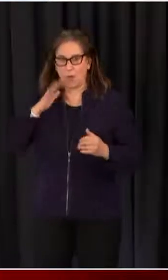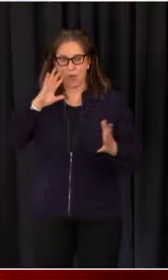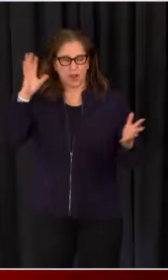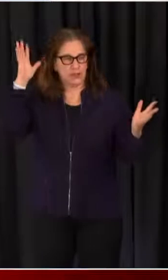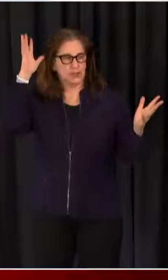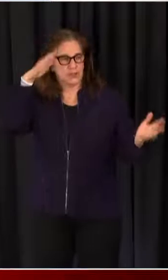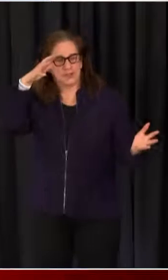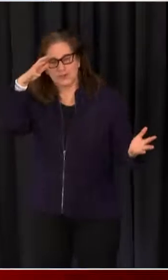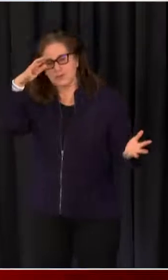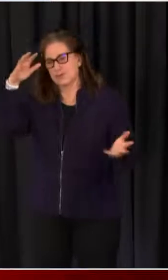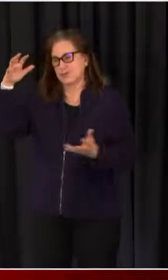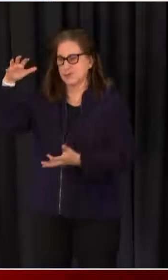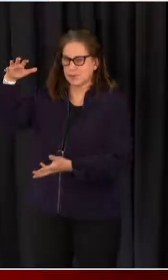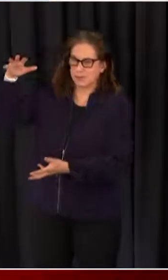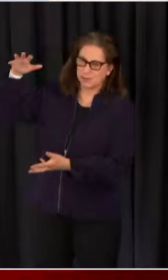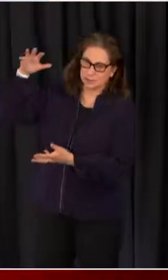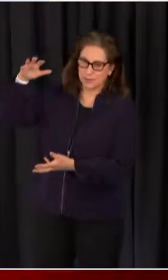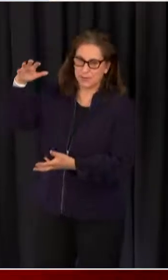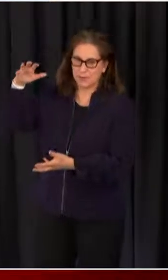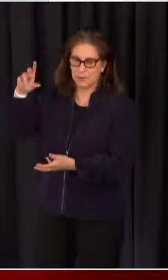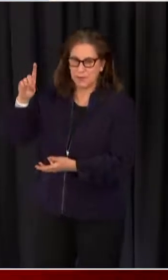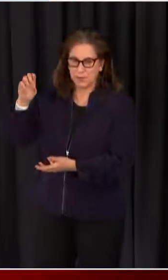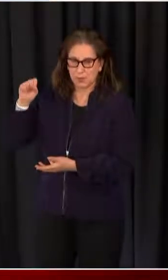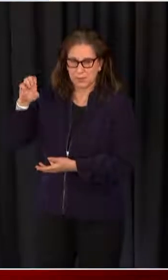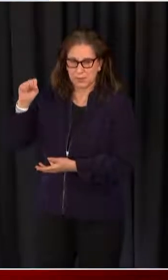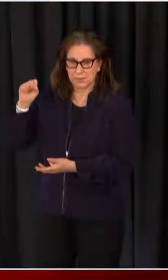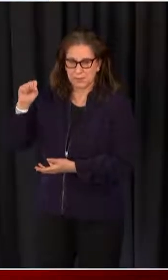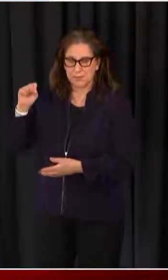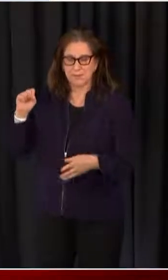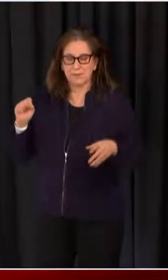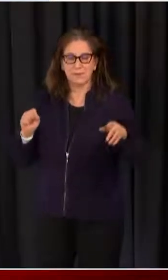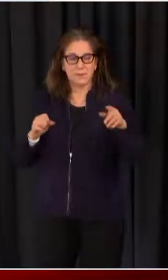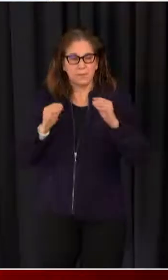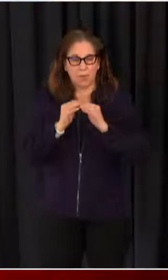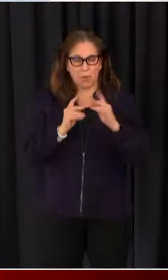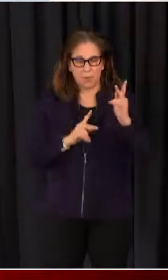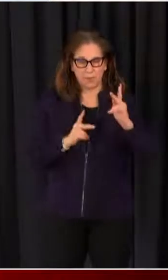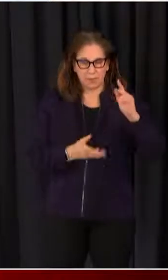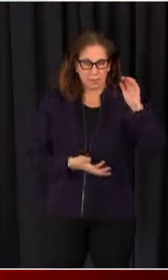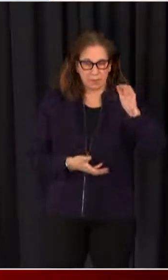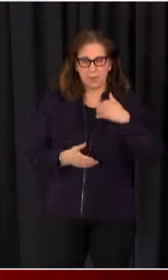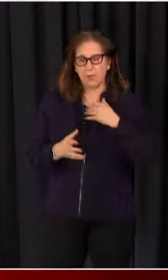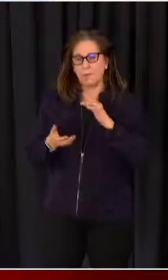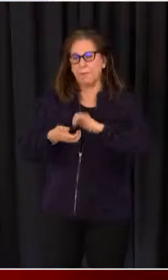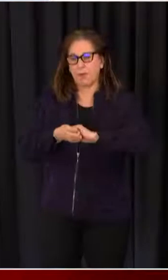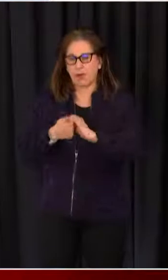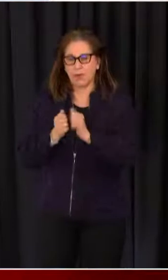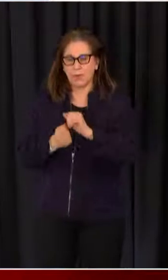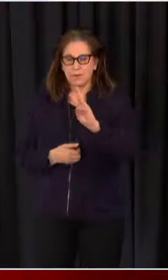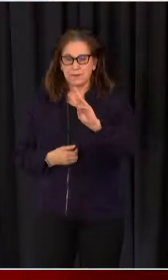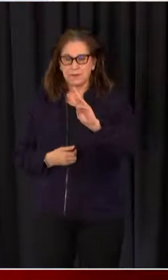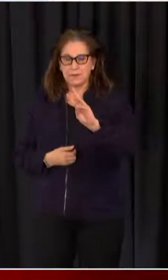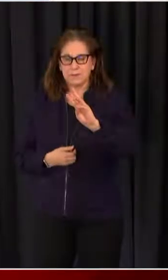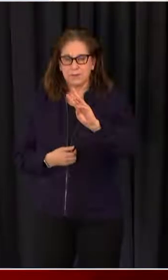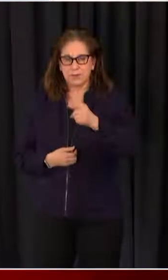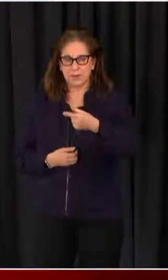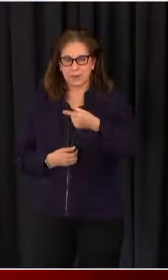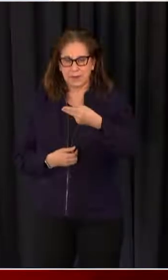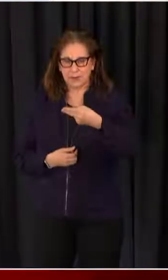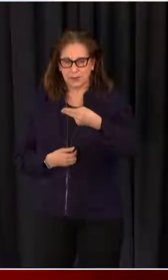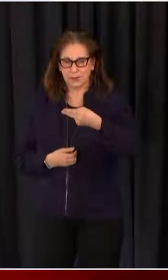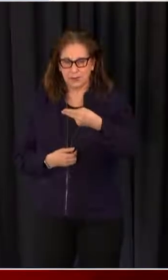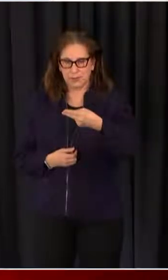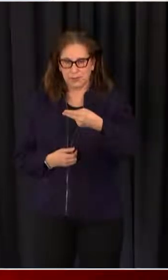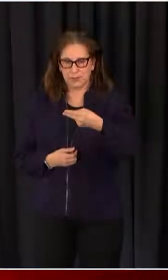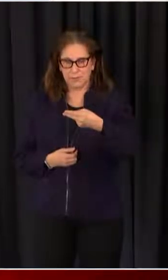healthcare partner at the convention center, and the Georgetown University will be the partner for our high throughput